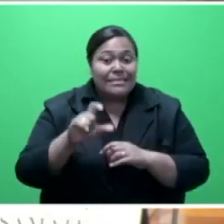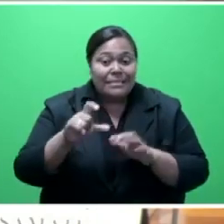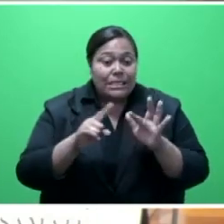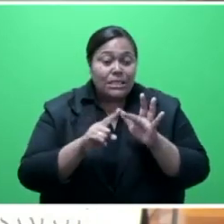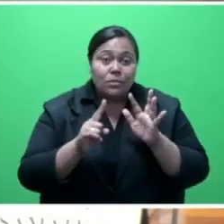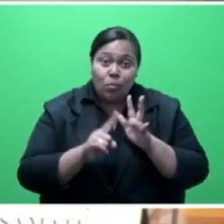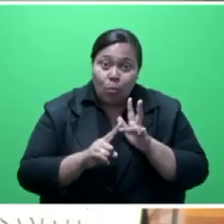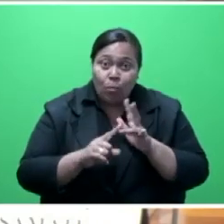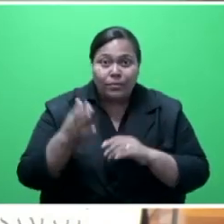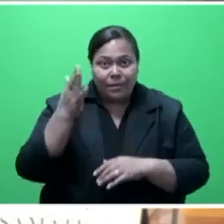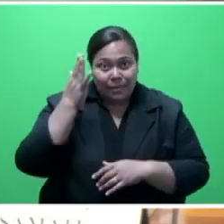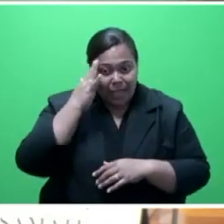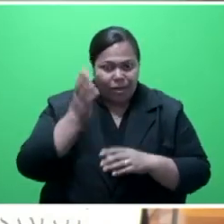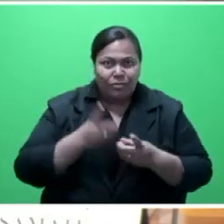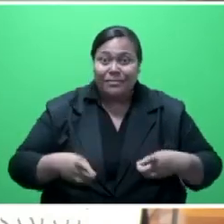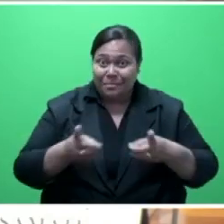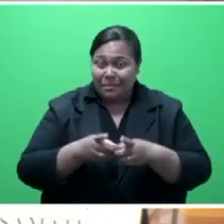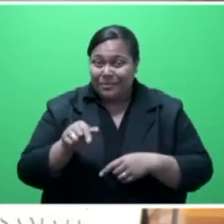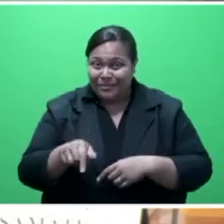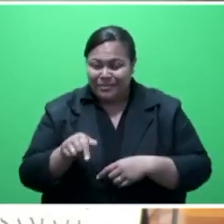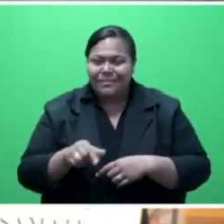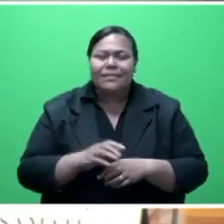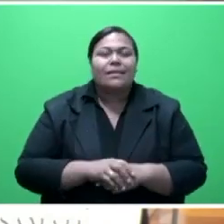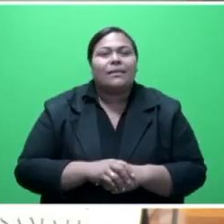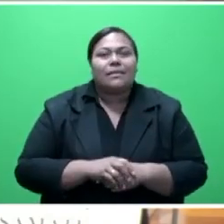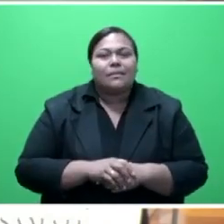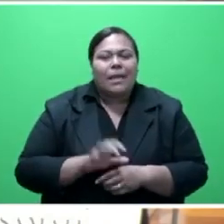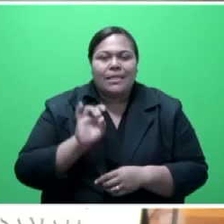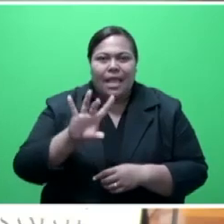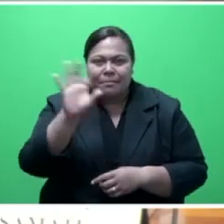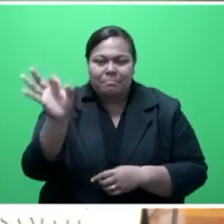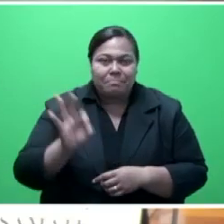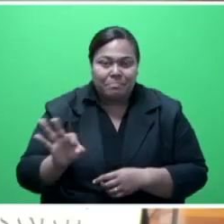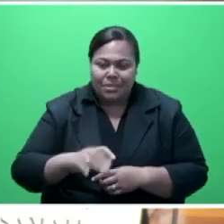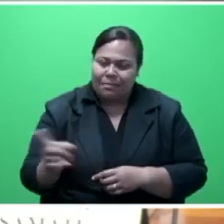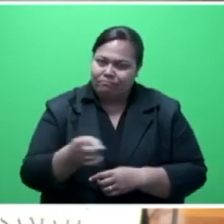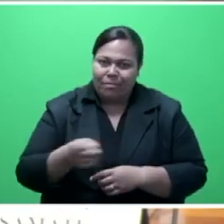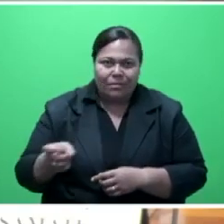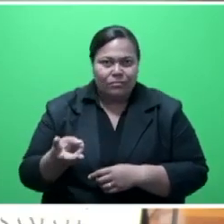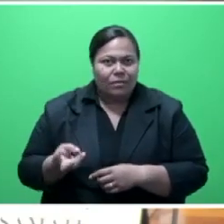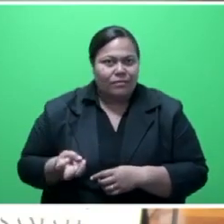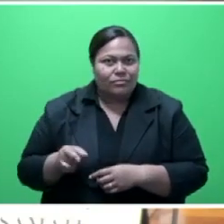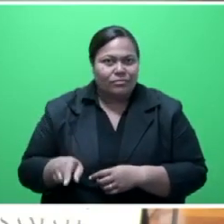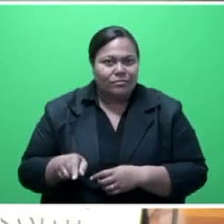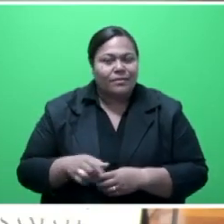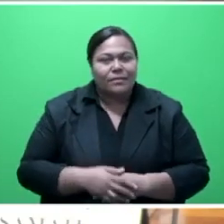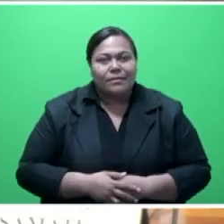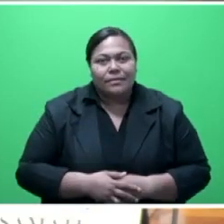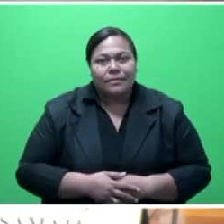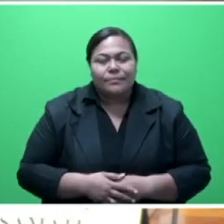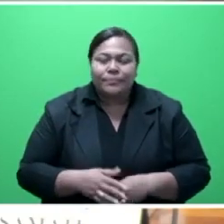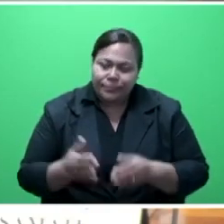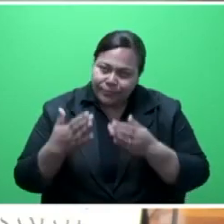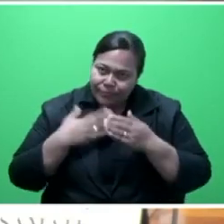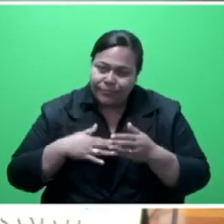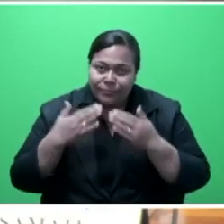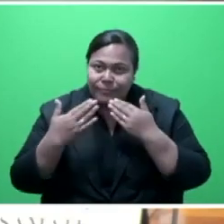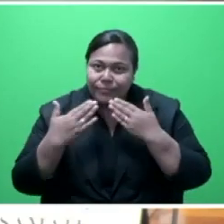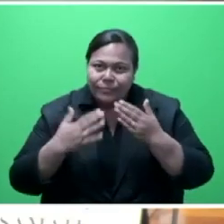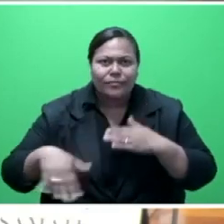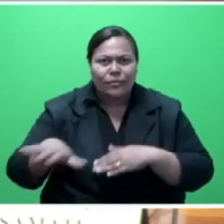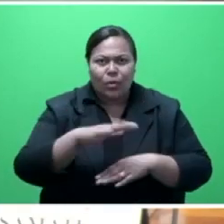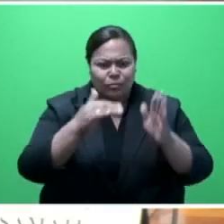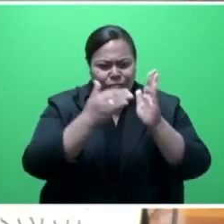commissions and independent bodies by 10%, effective from 1 August 2020. Mr. Speaker, sir, I'd like to thank all the chairs of all